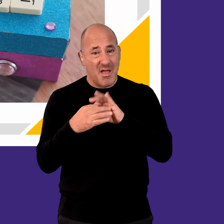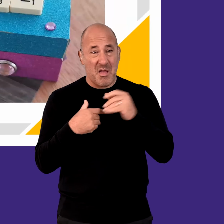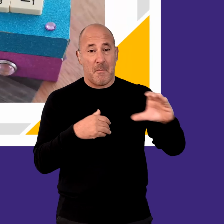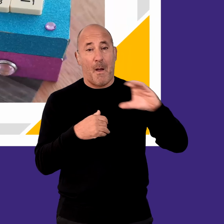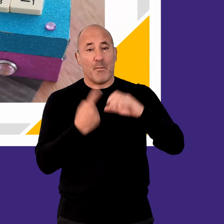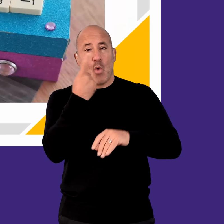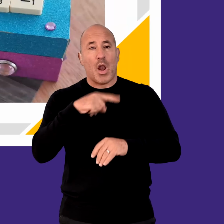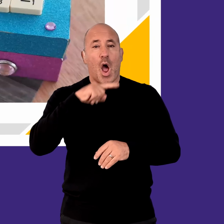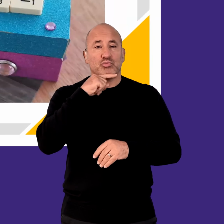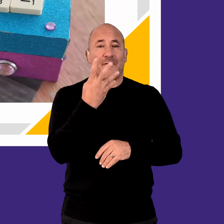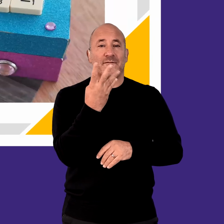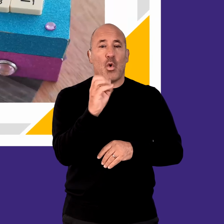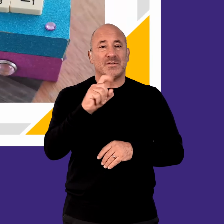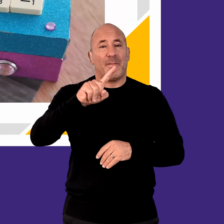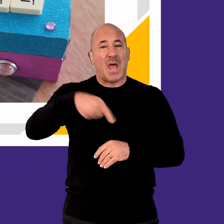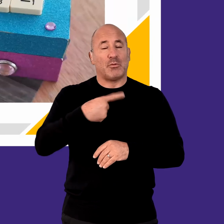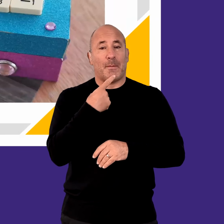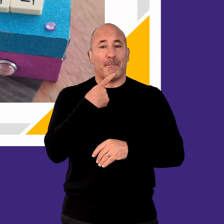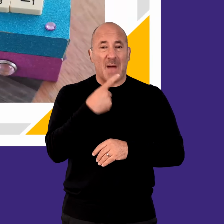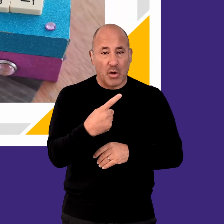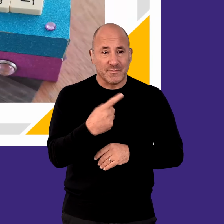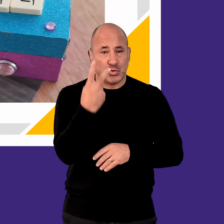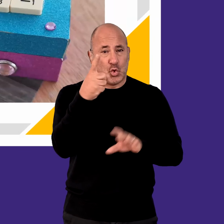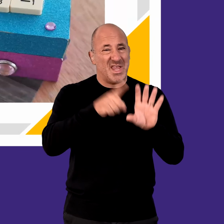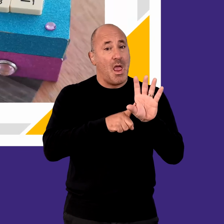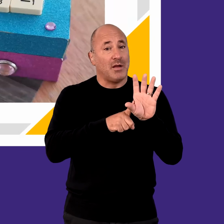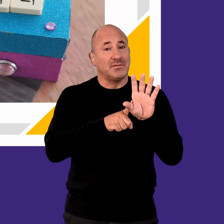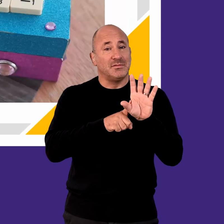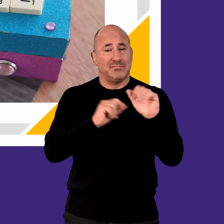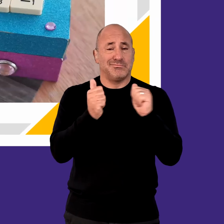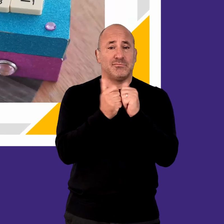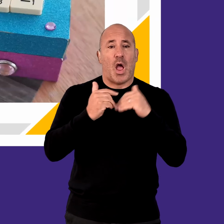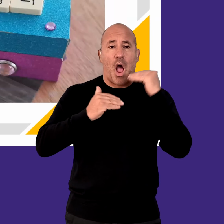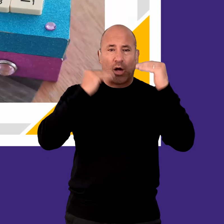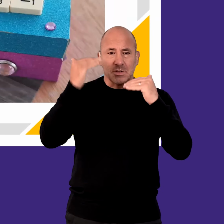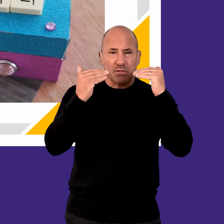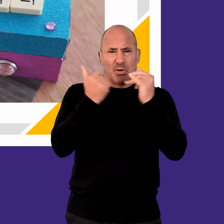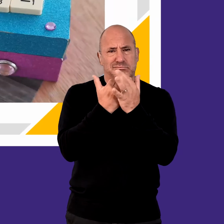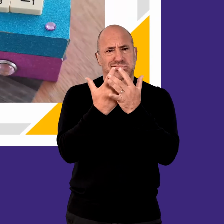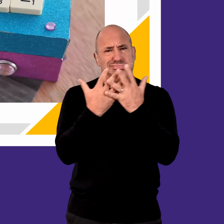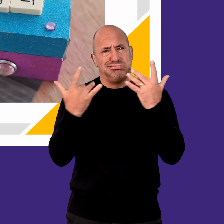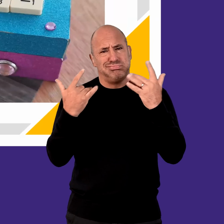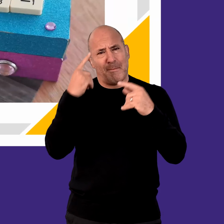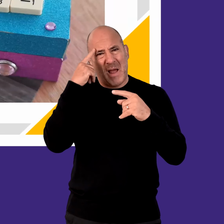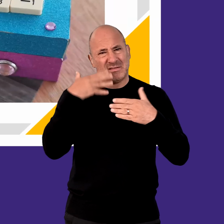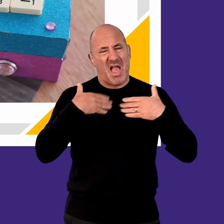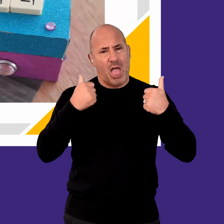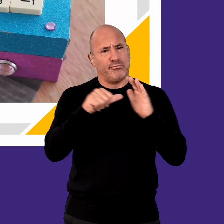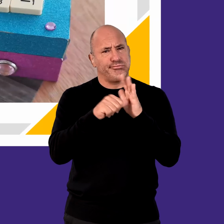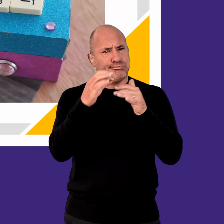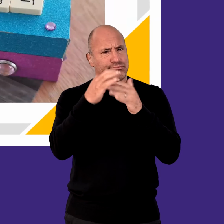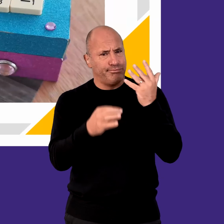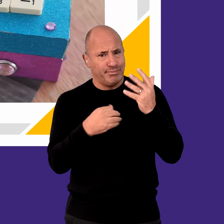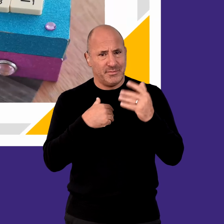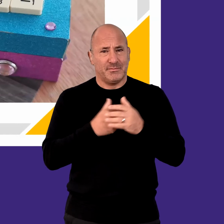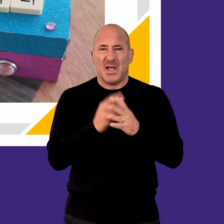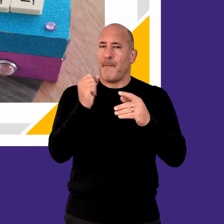jointly. And we've secured £140,000 for a 2-year programme to work with adults with mild to moderate mental health